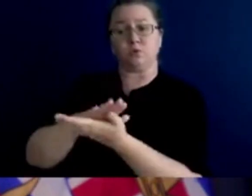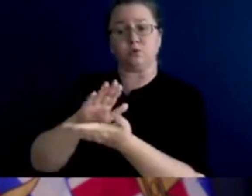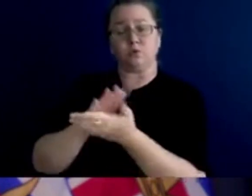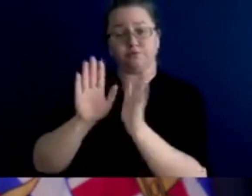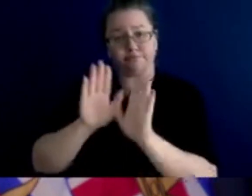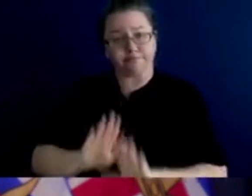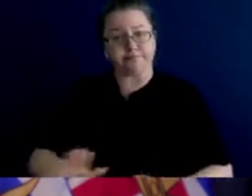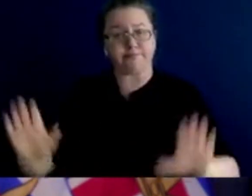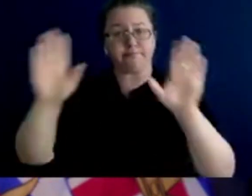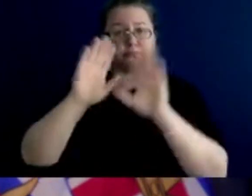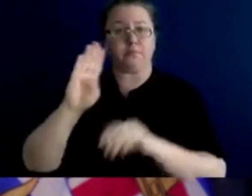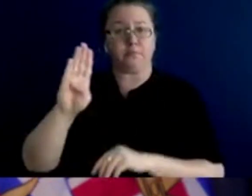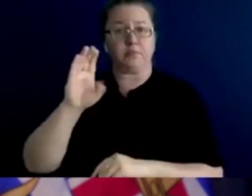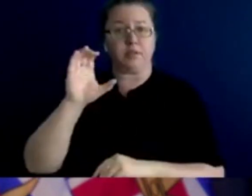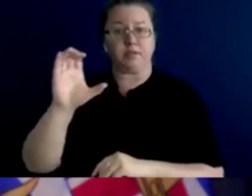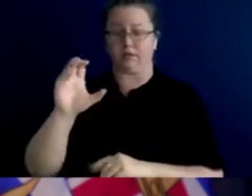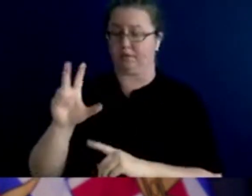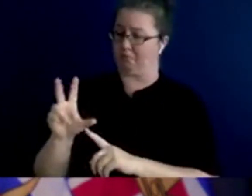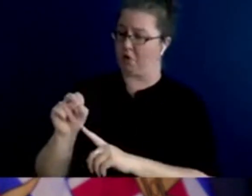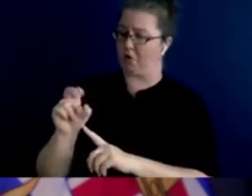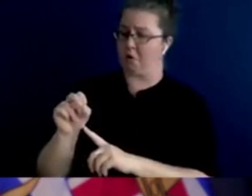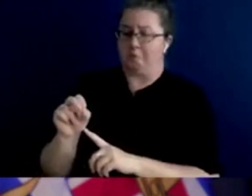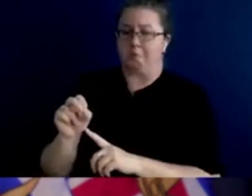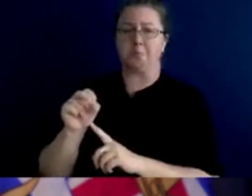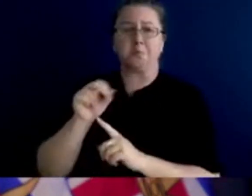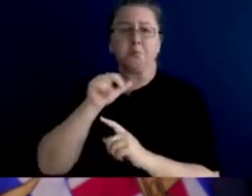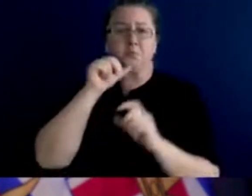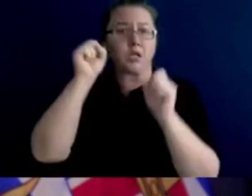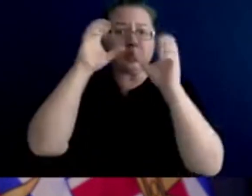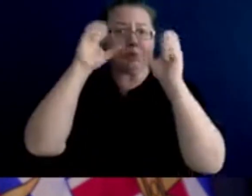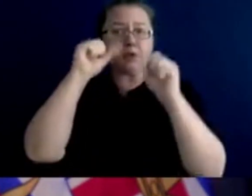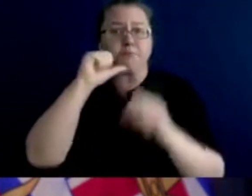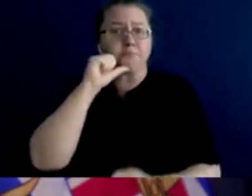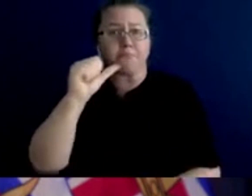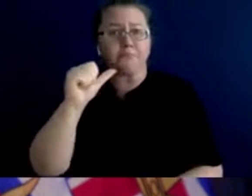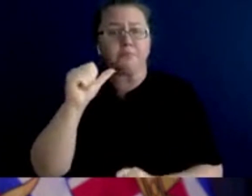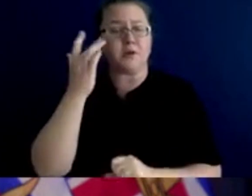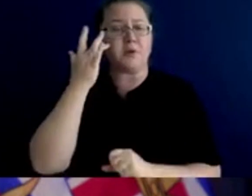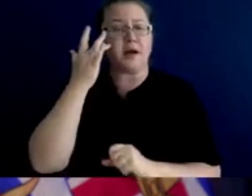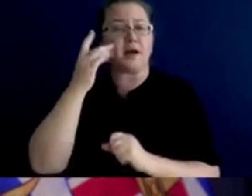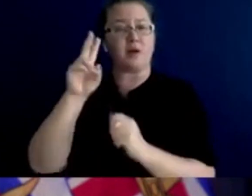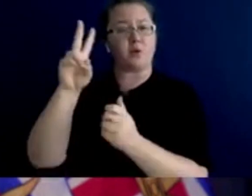community. We know that this has been challenging, and it's